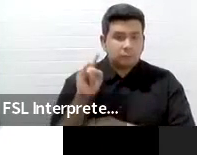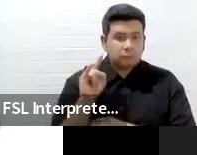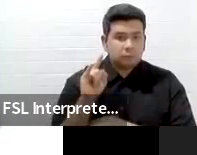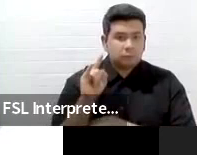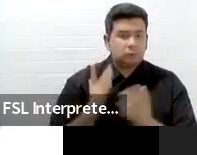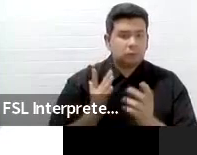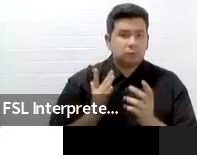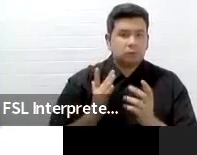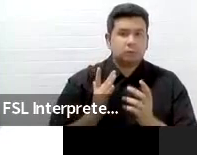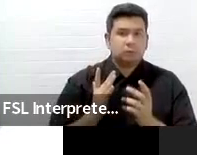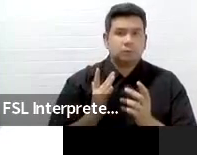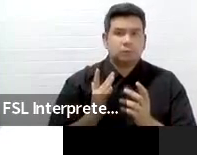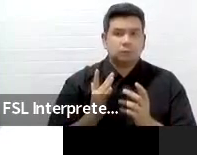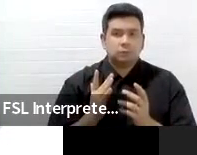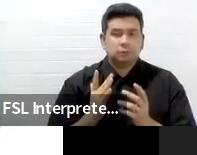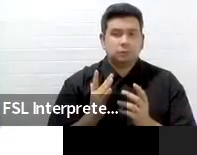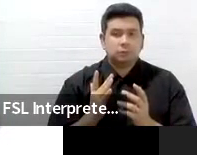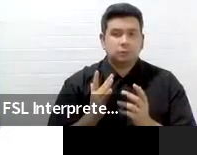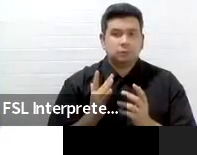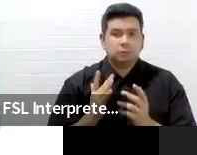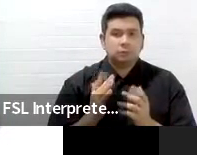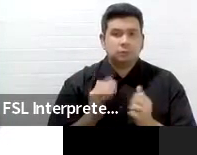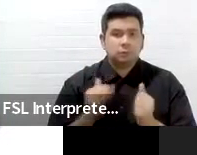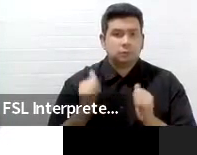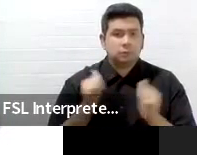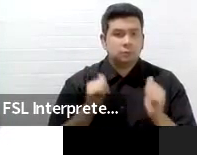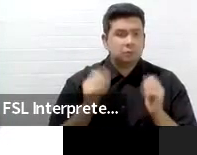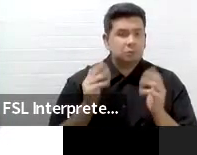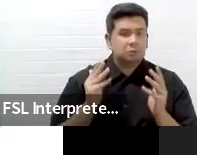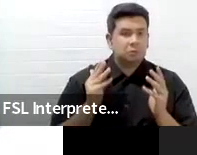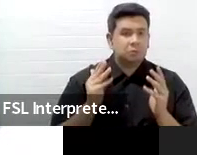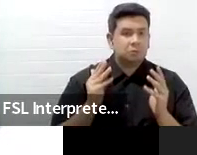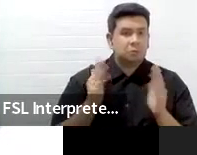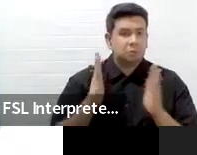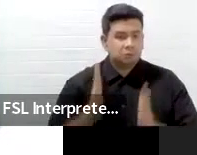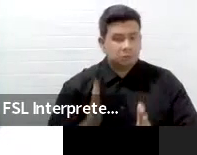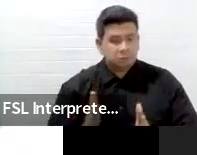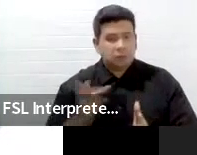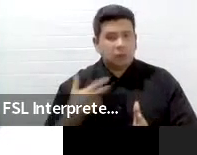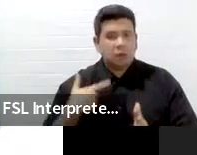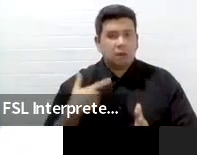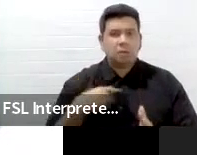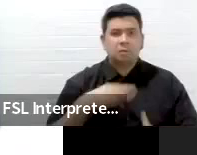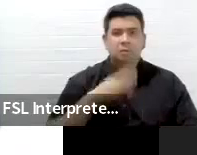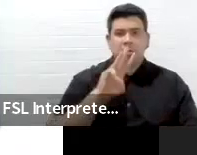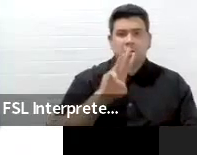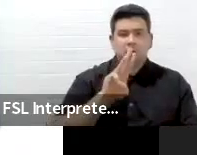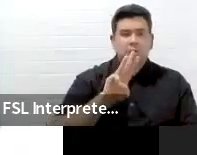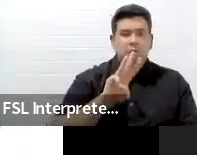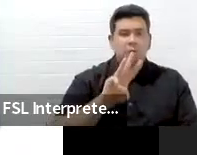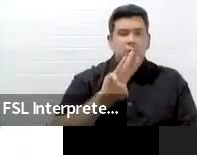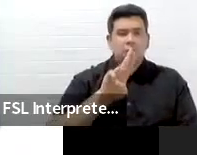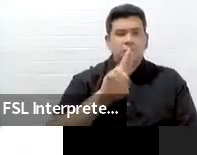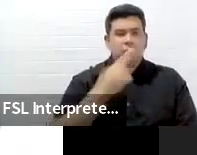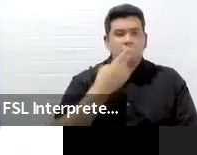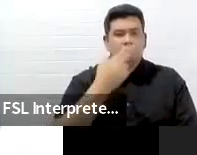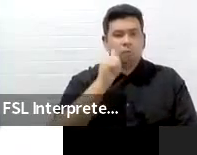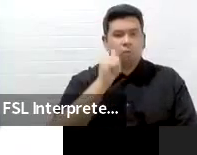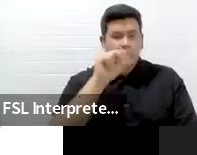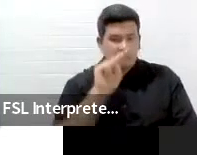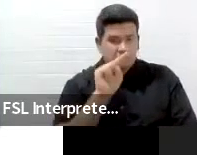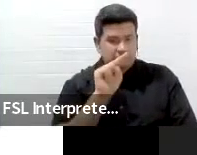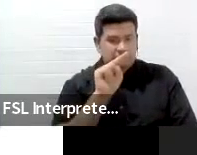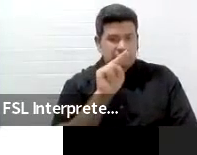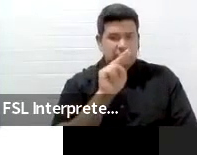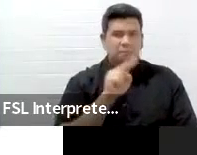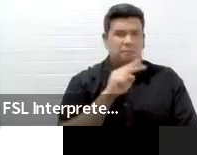calling COVID as the Wuhan virus, and we had the South African variant, the Indian variant, or the